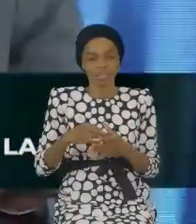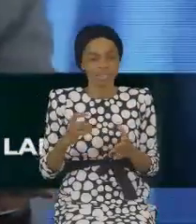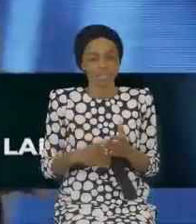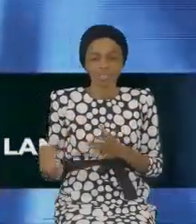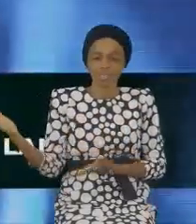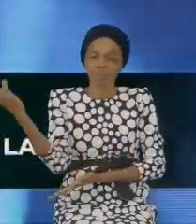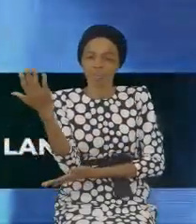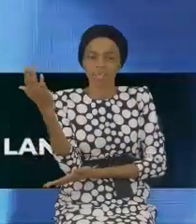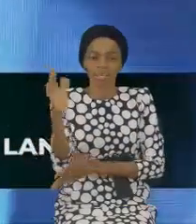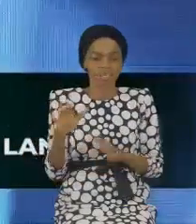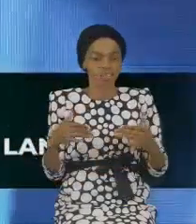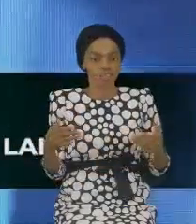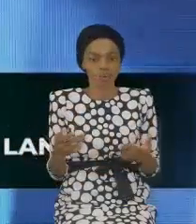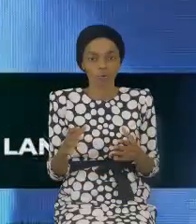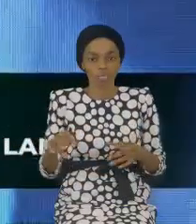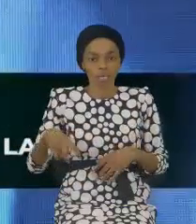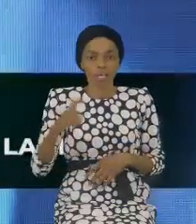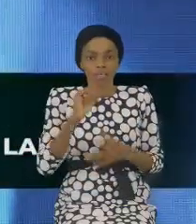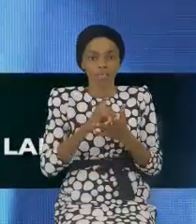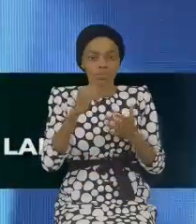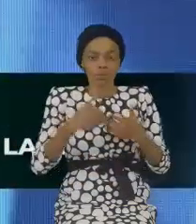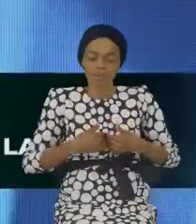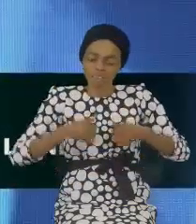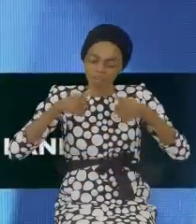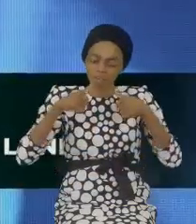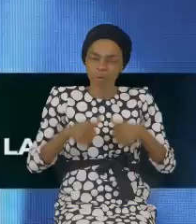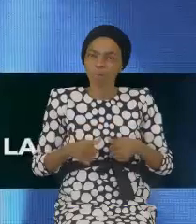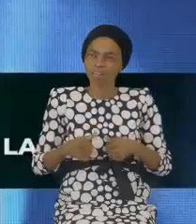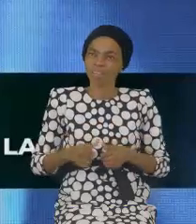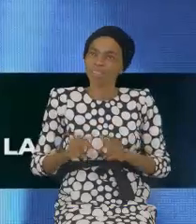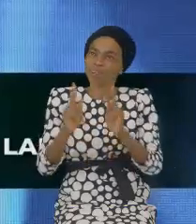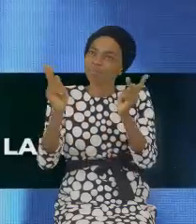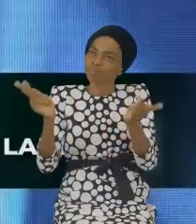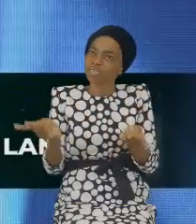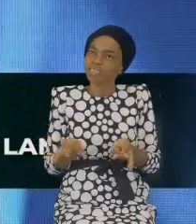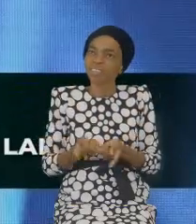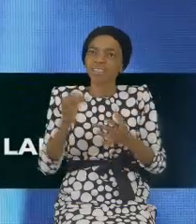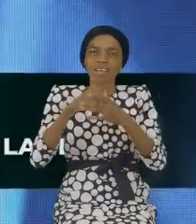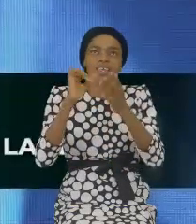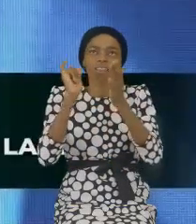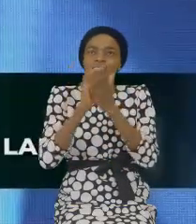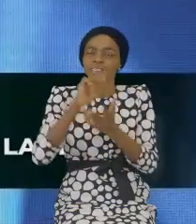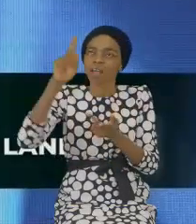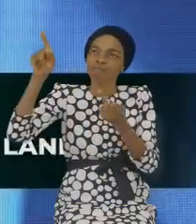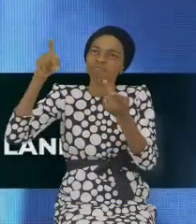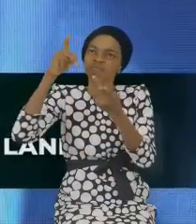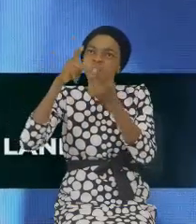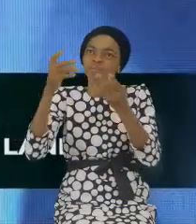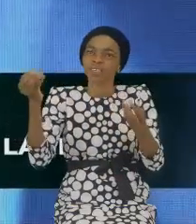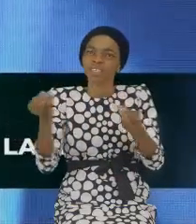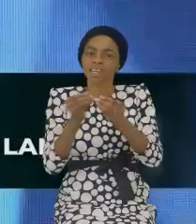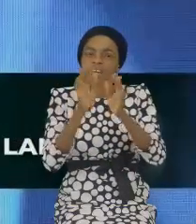wilderness journey, that you have a permanent portion in that perfect land, the